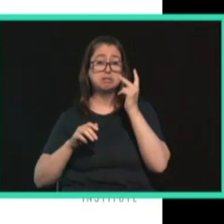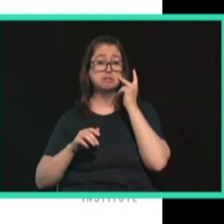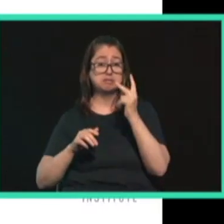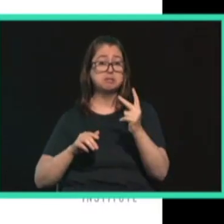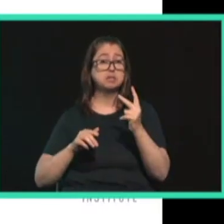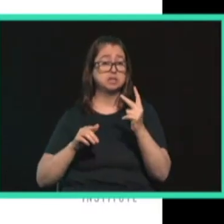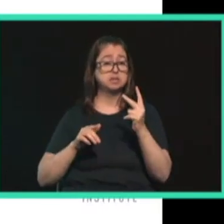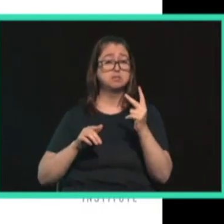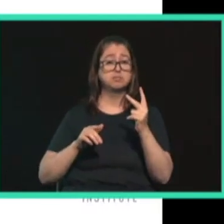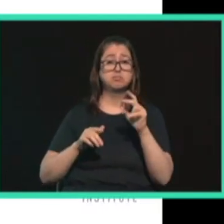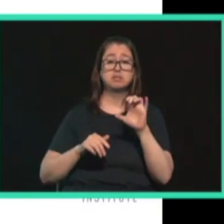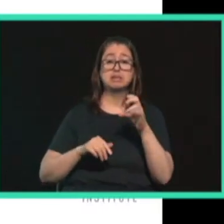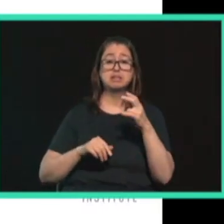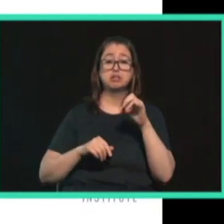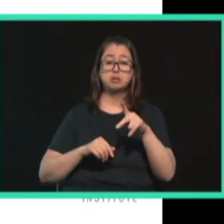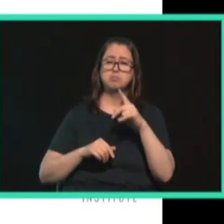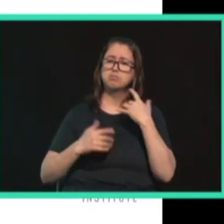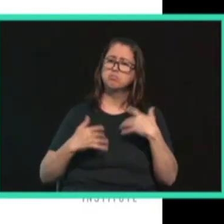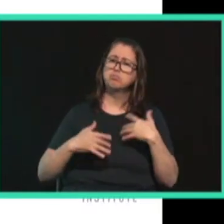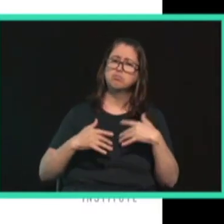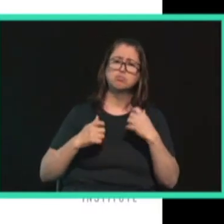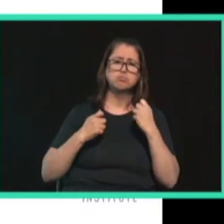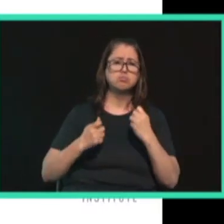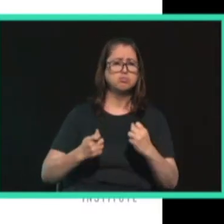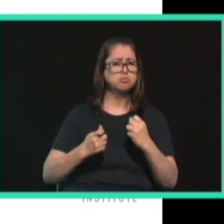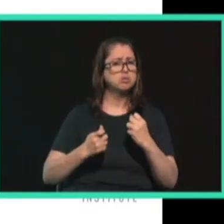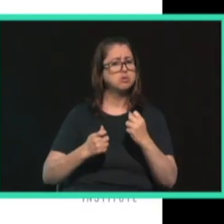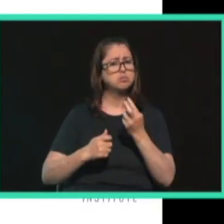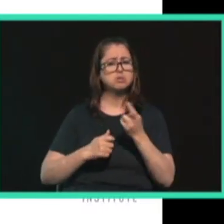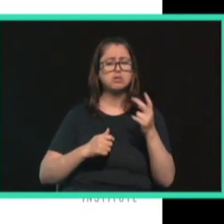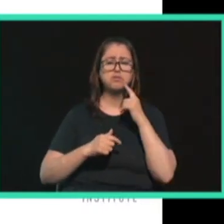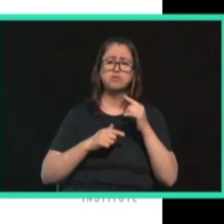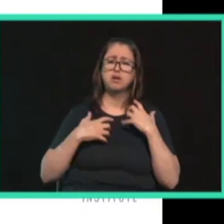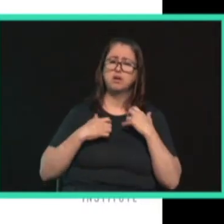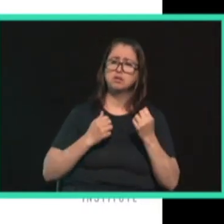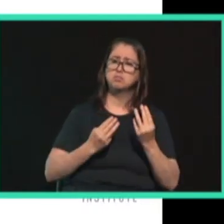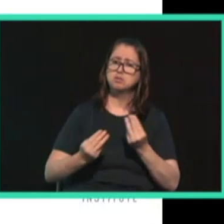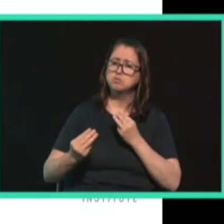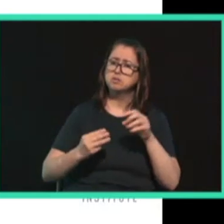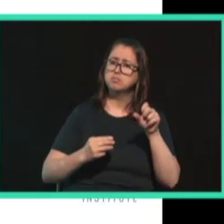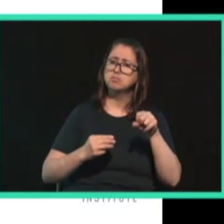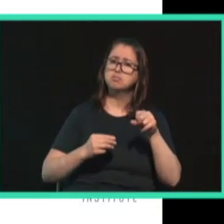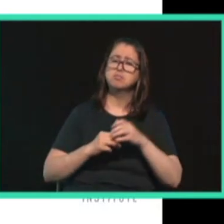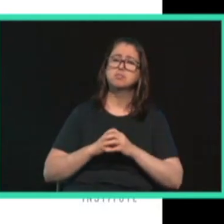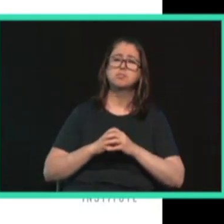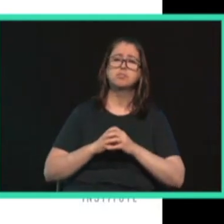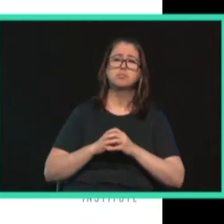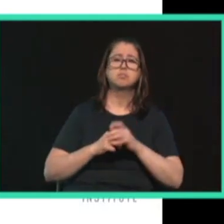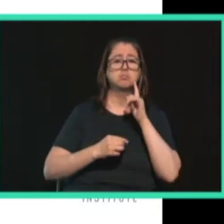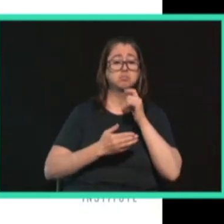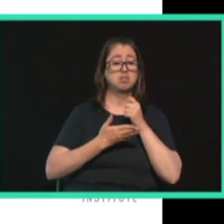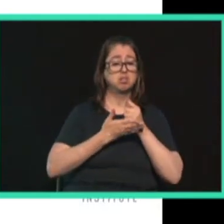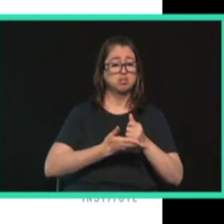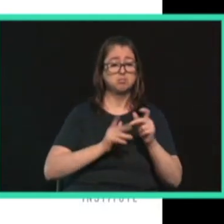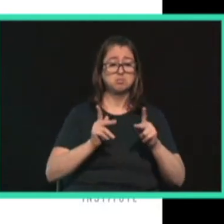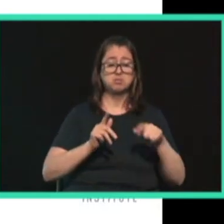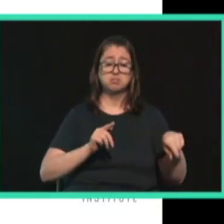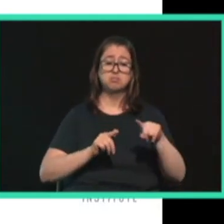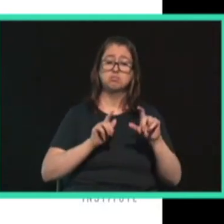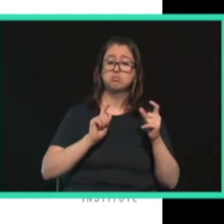CHIP is a powerful resource for health ministry. It helps to change people's lives.